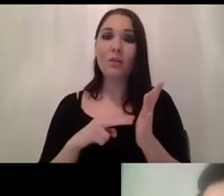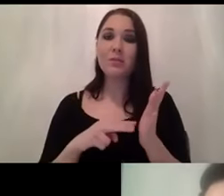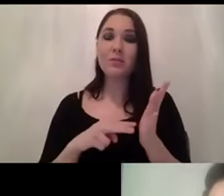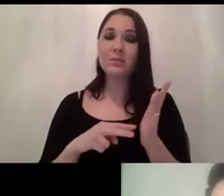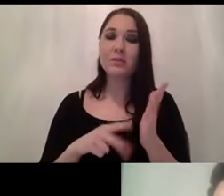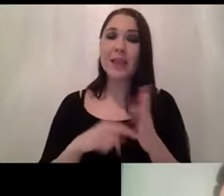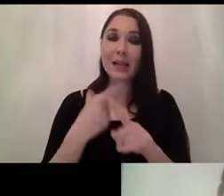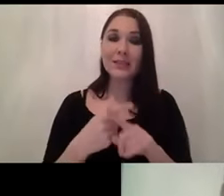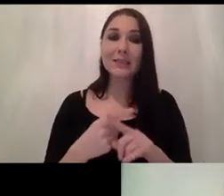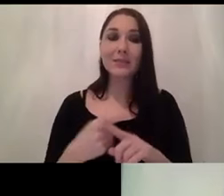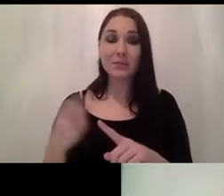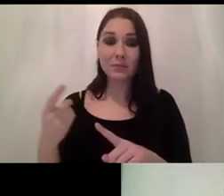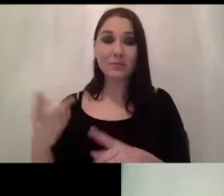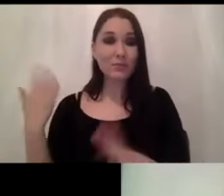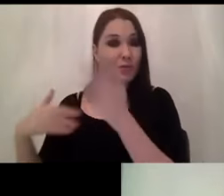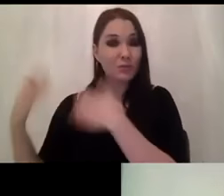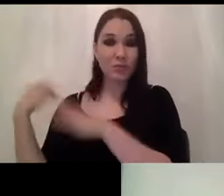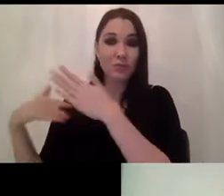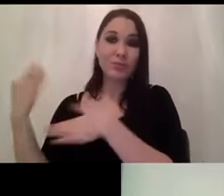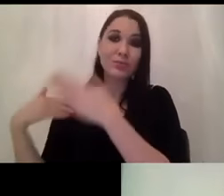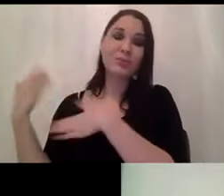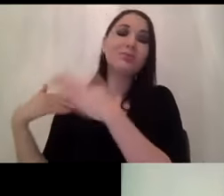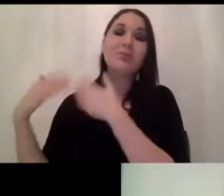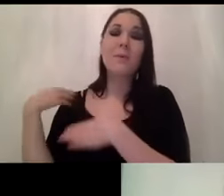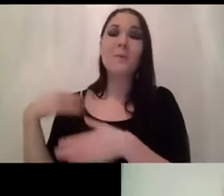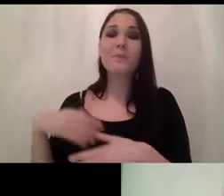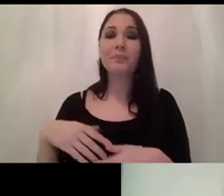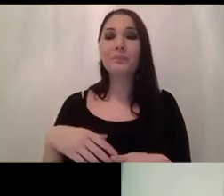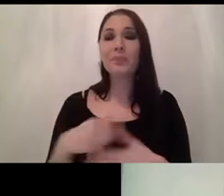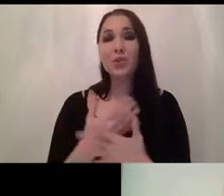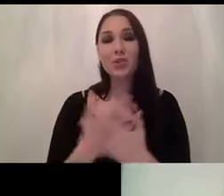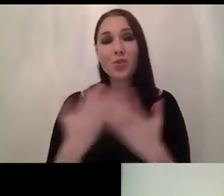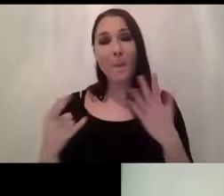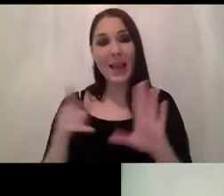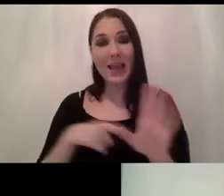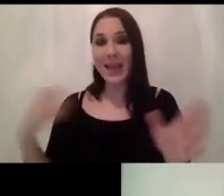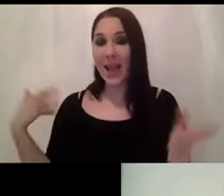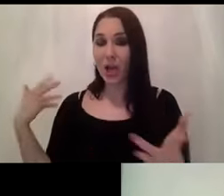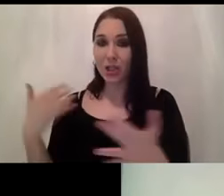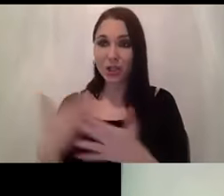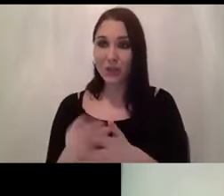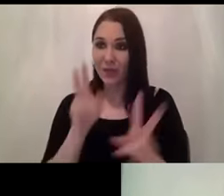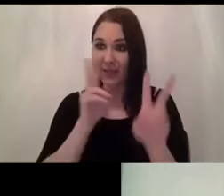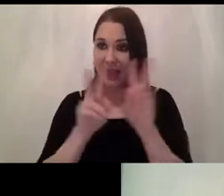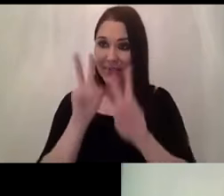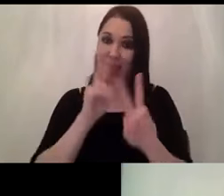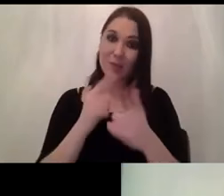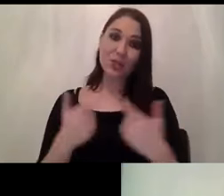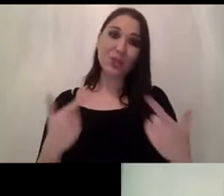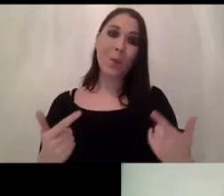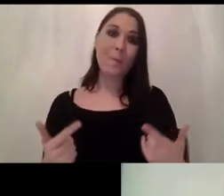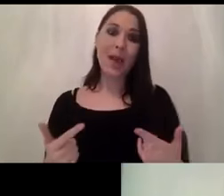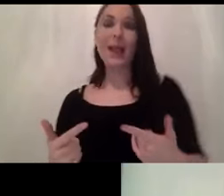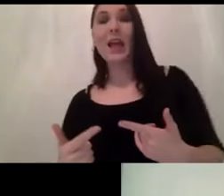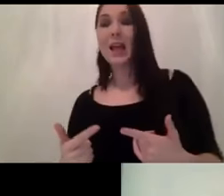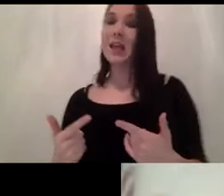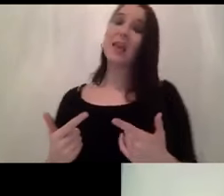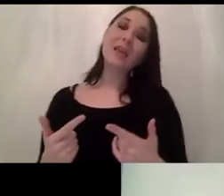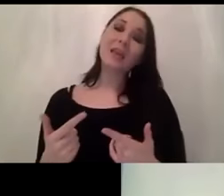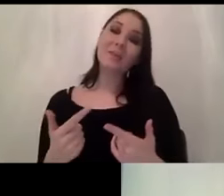the brands that have been in the market for so many years. I have seen them in so many exhibitions regarding